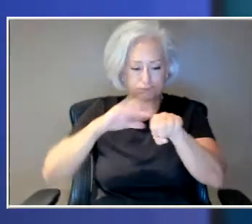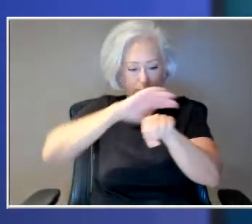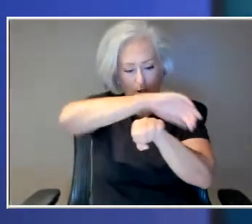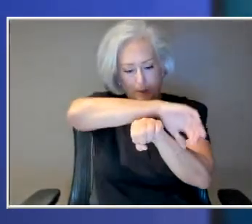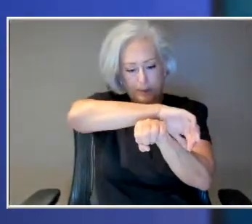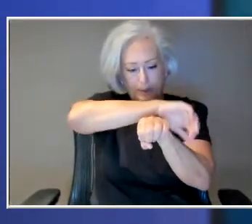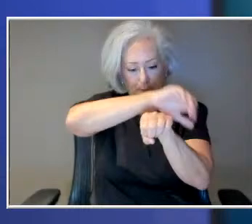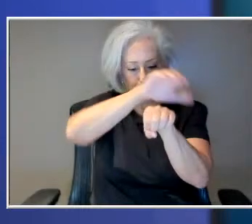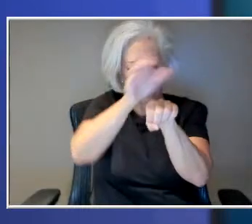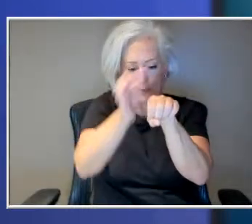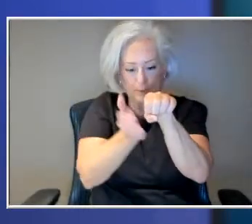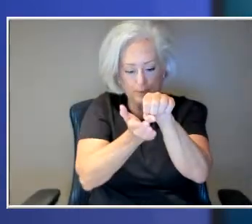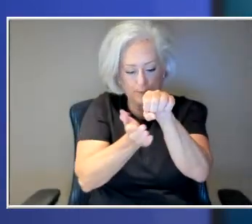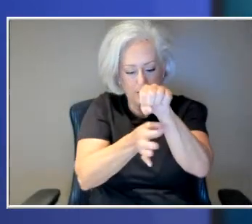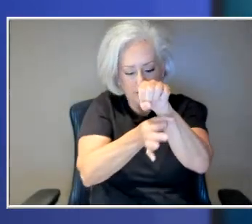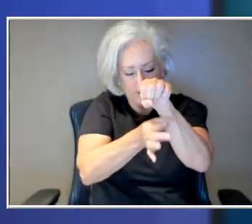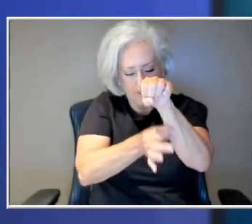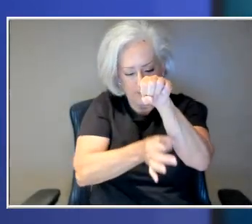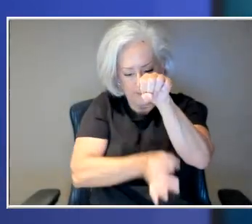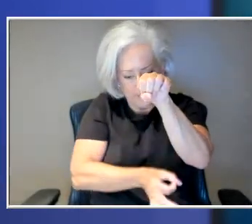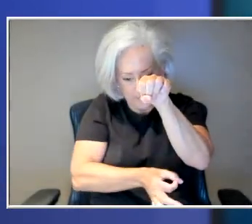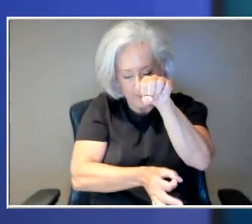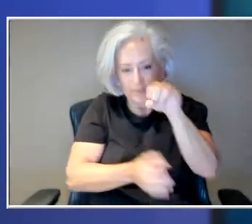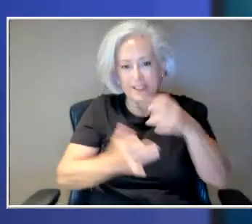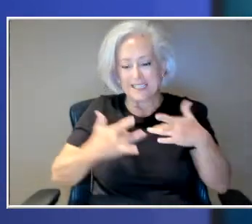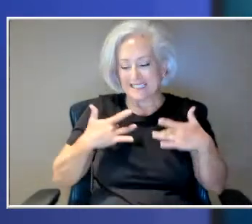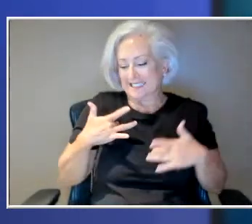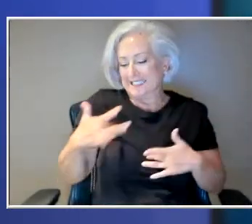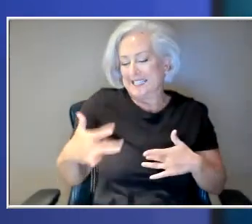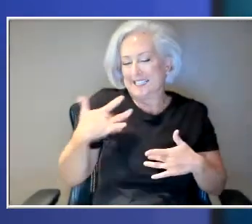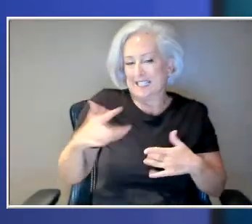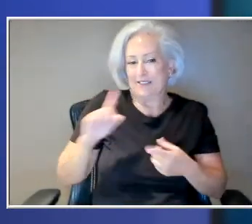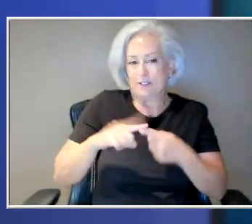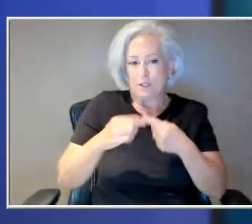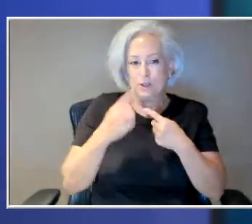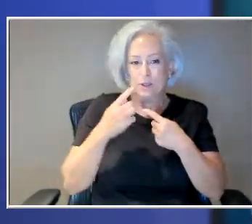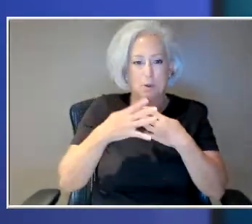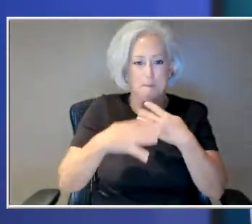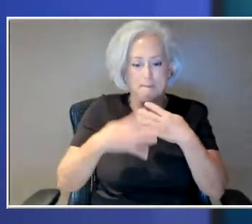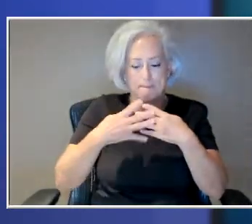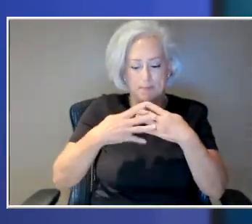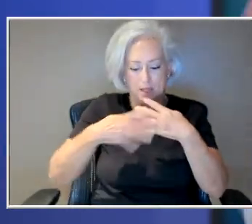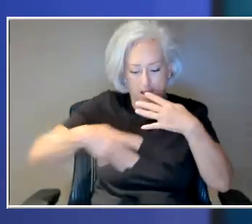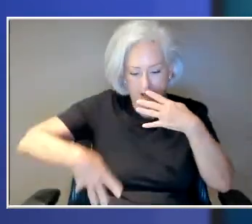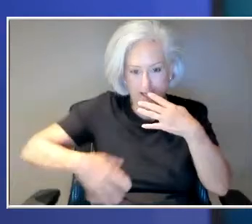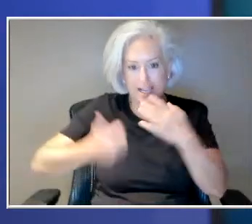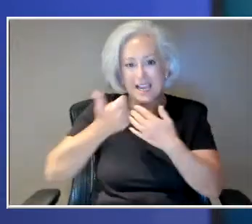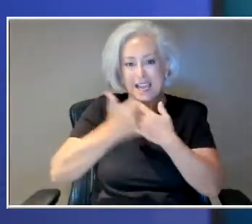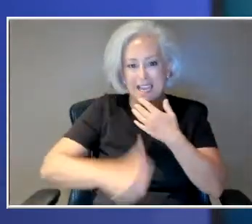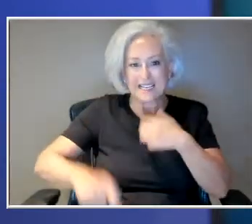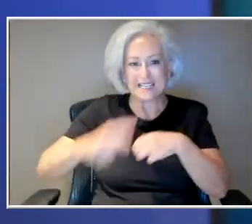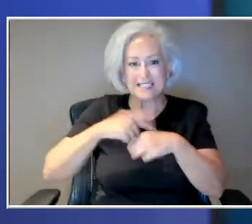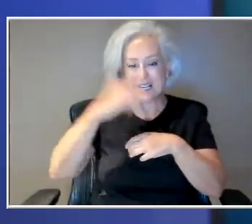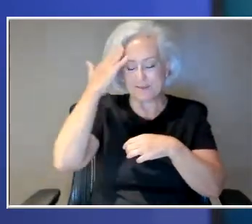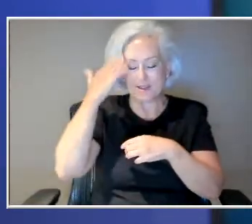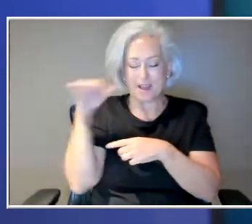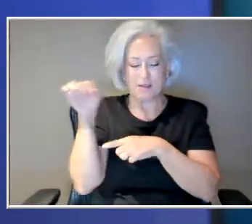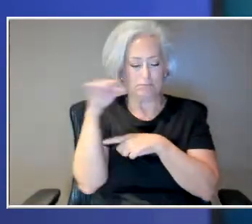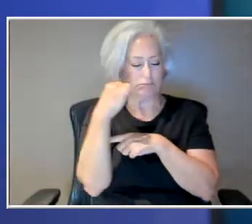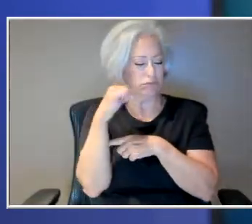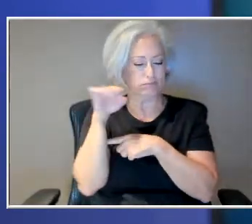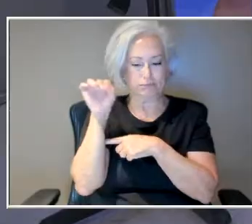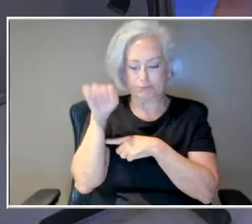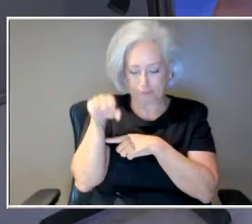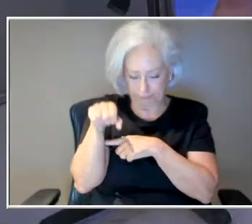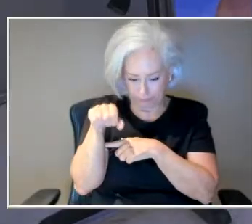is exquisitely sensitive to blood. So then when you turn your head in any specific direction, it will irritate all of this pain all over again. So